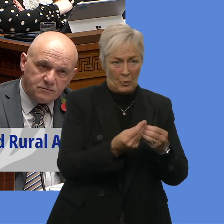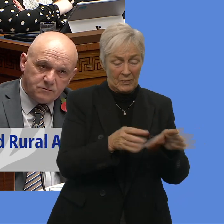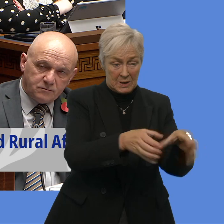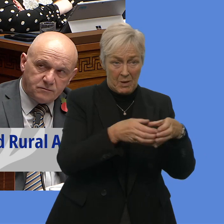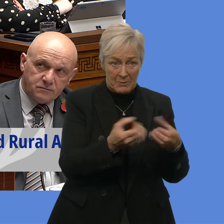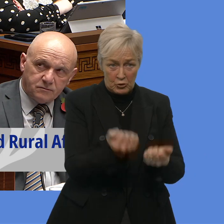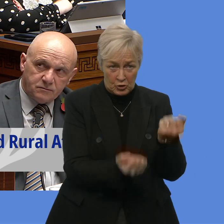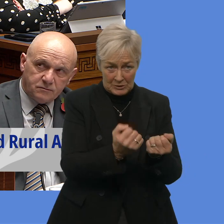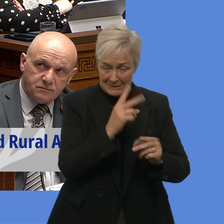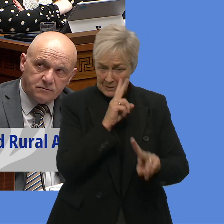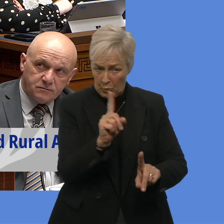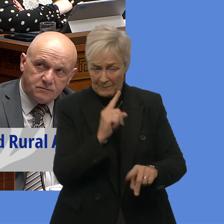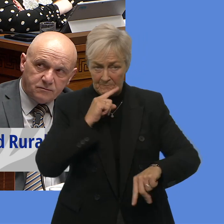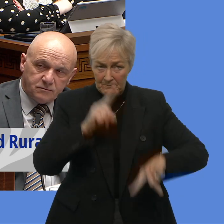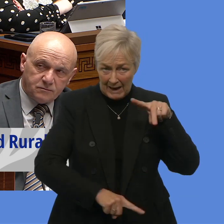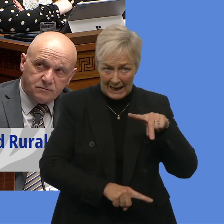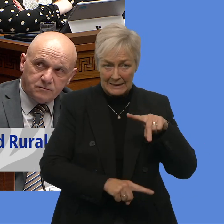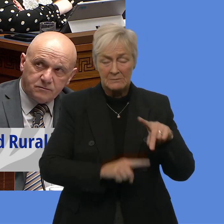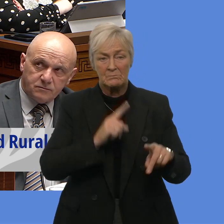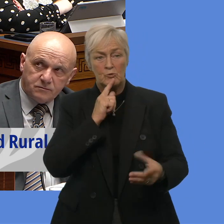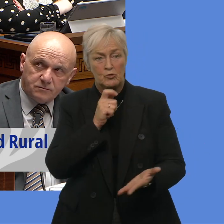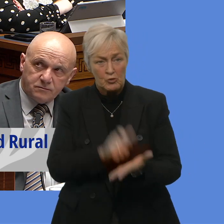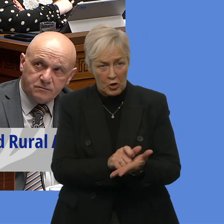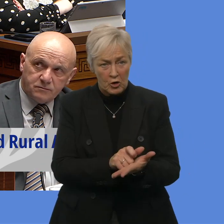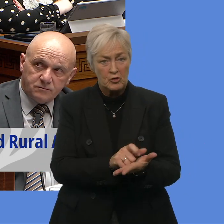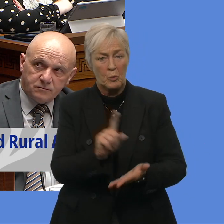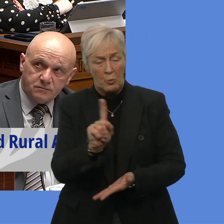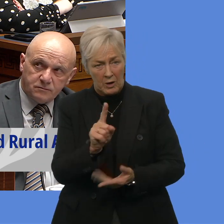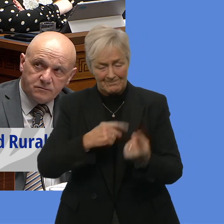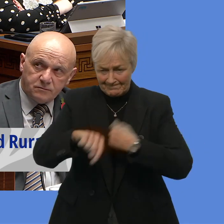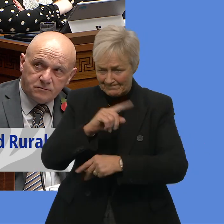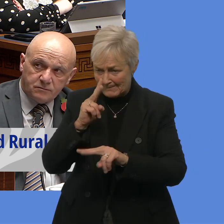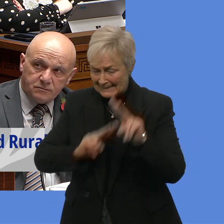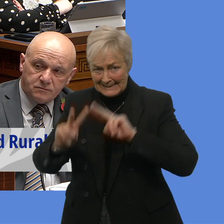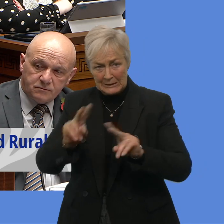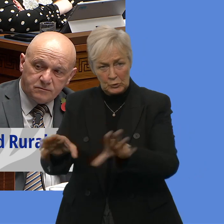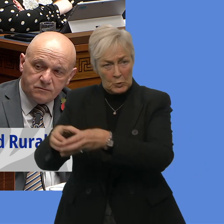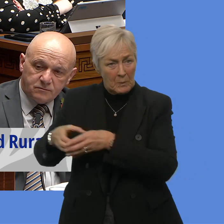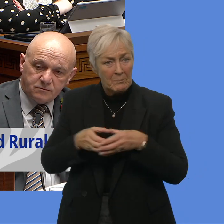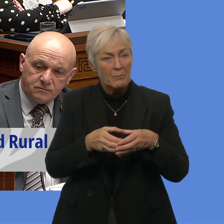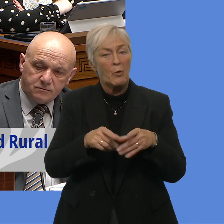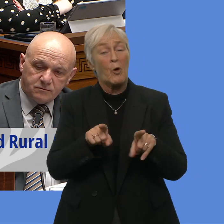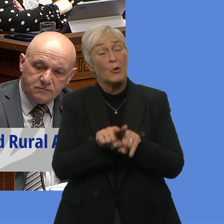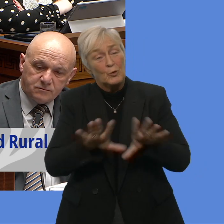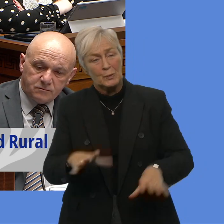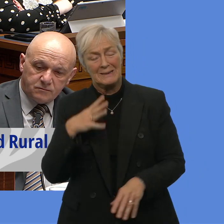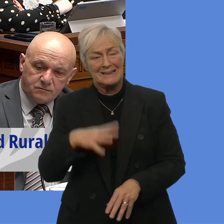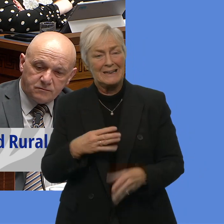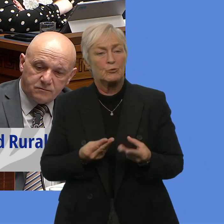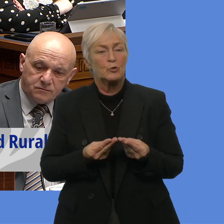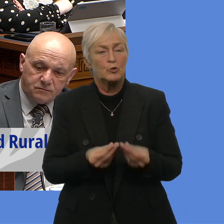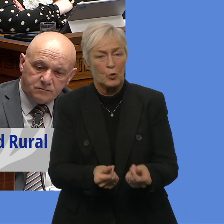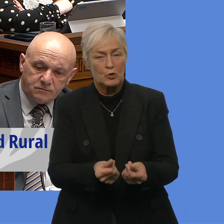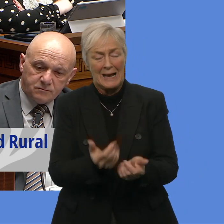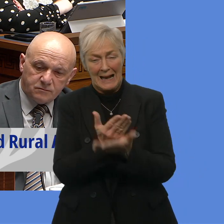reviewing the fines and penalties around environmental crime, because we need to provide sufficient deterrent around that. We also need to have sufficient resources, and that's what's key around my